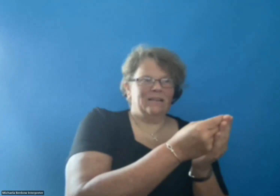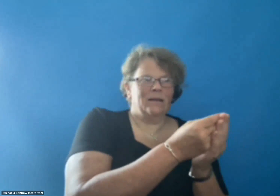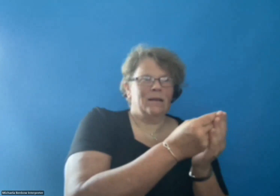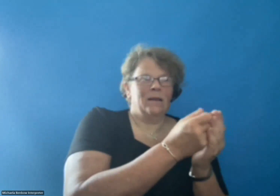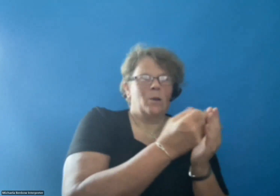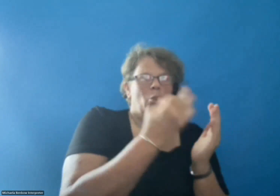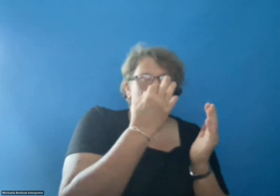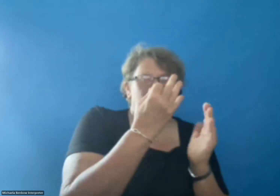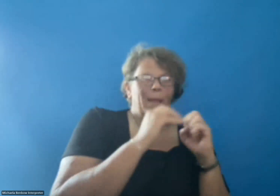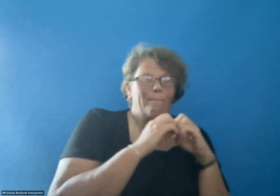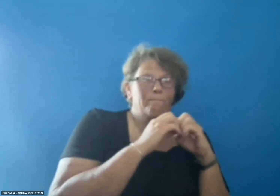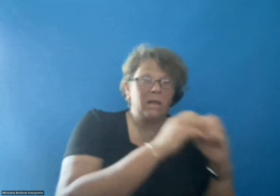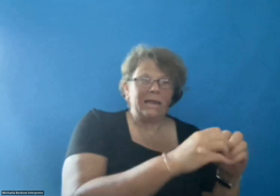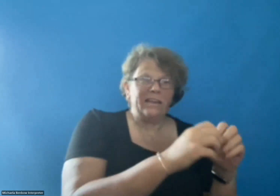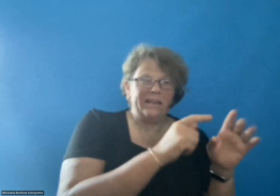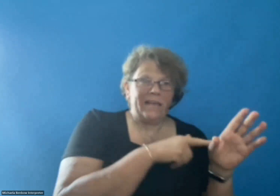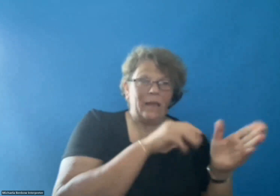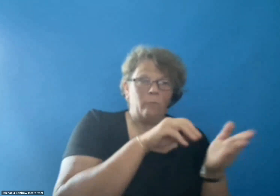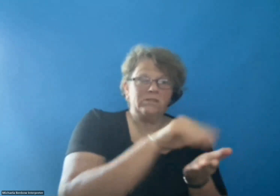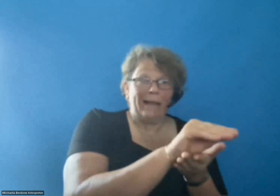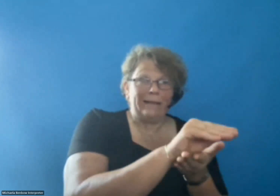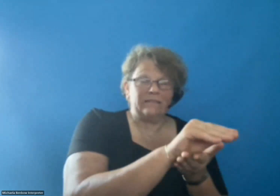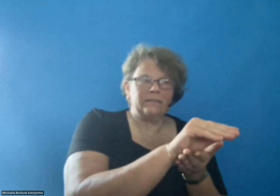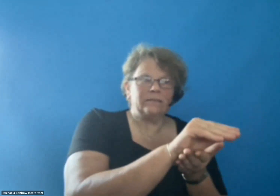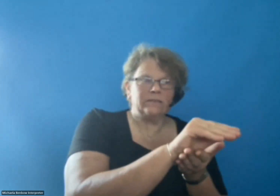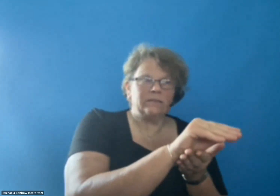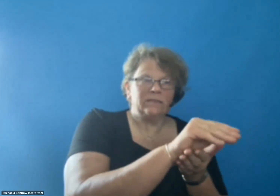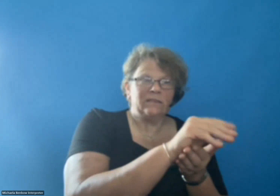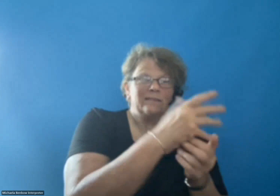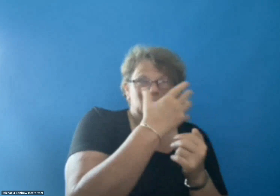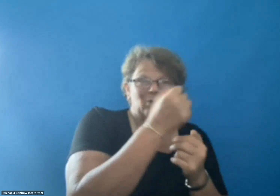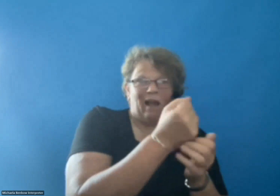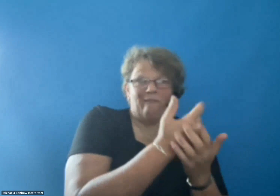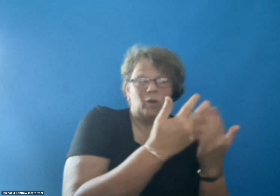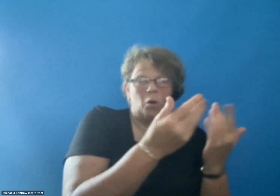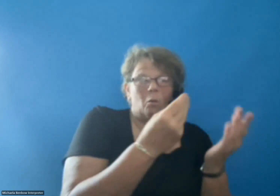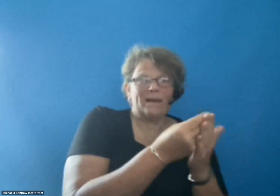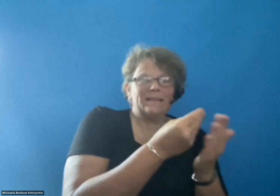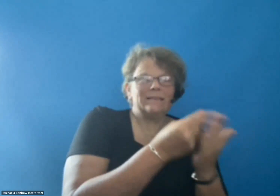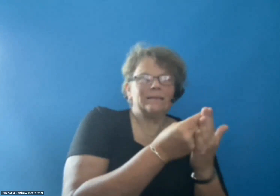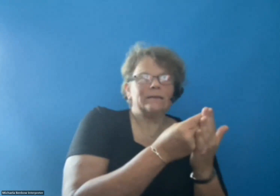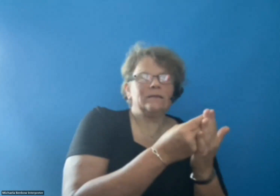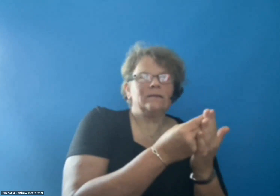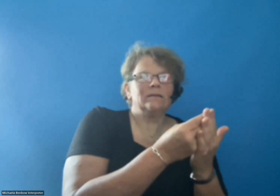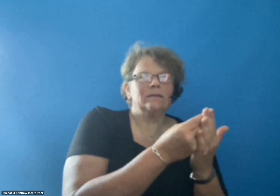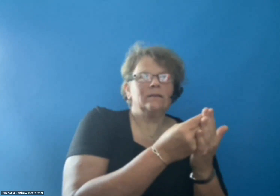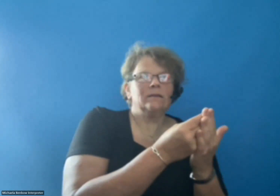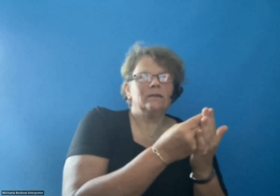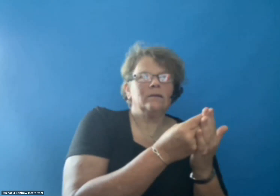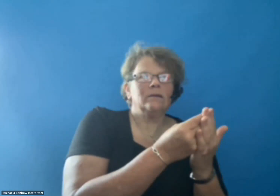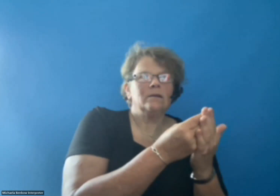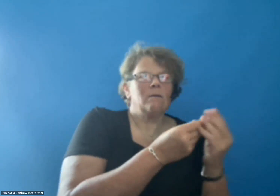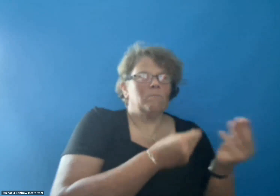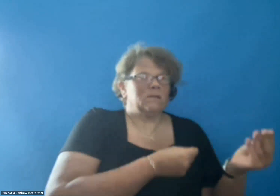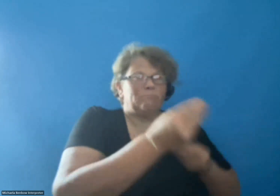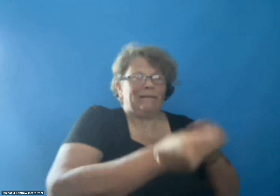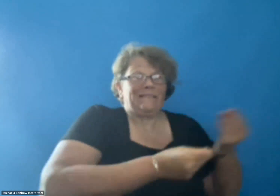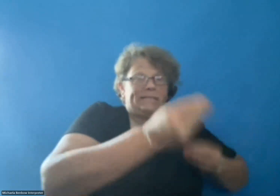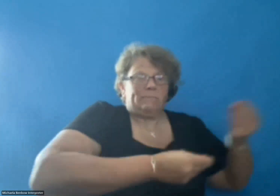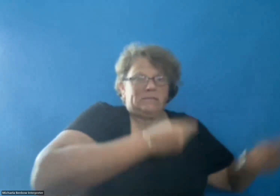a year. So in total, we've got a lot of money to spend. The point is well made, is that that's been spent on stuff